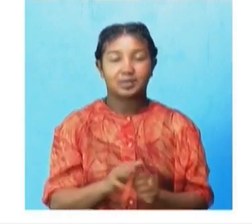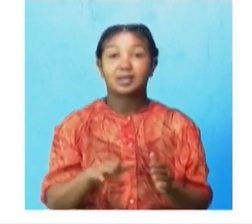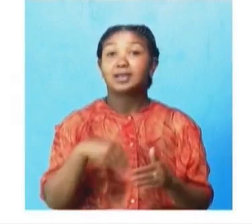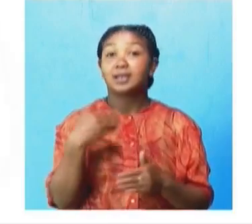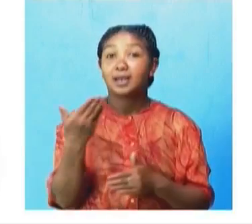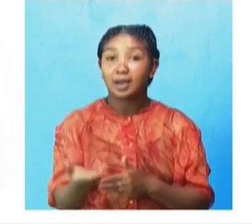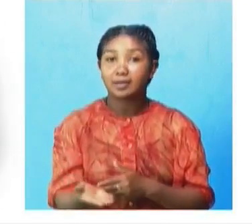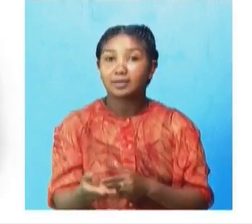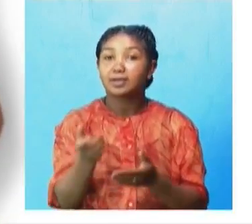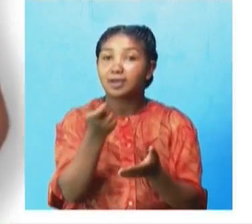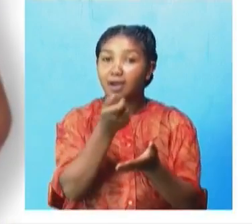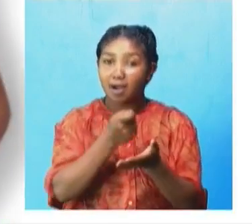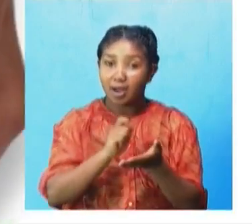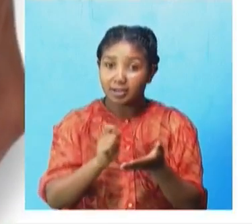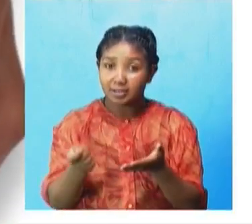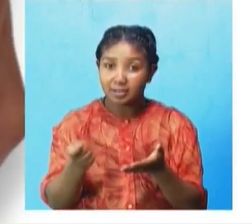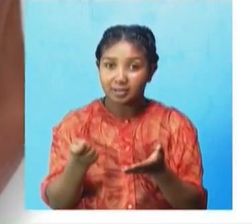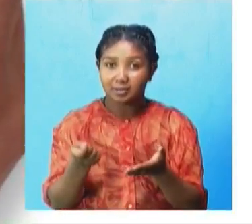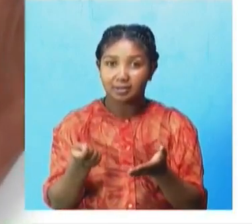Next, write.